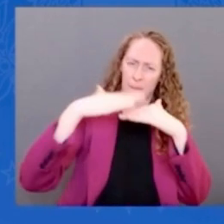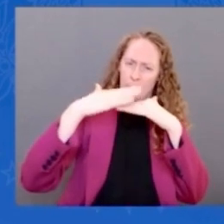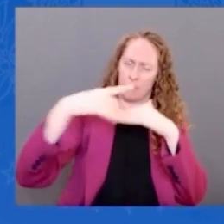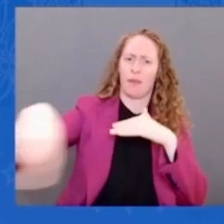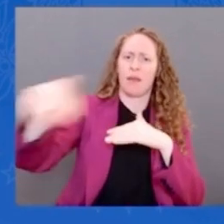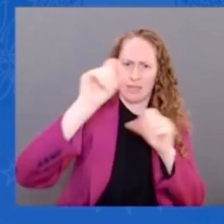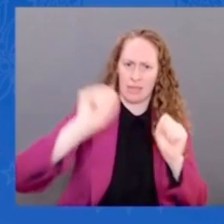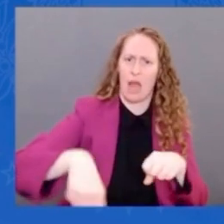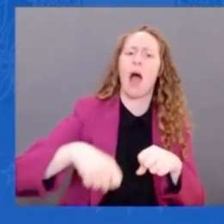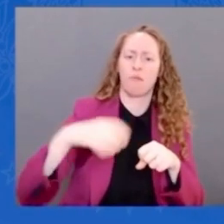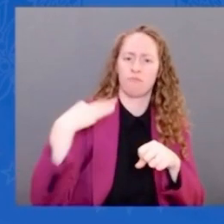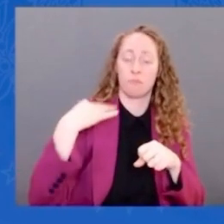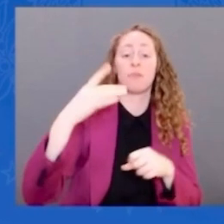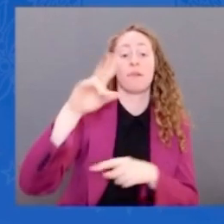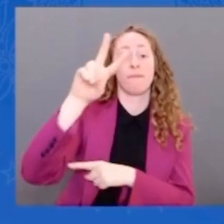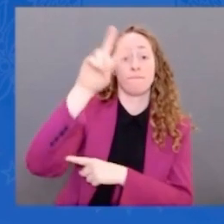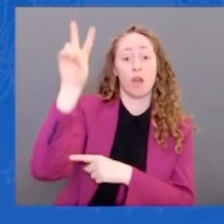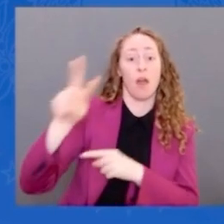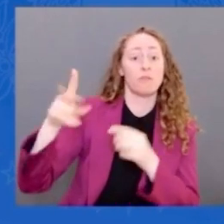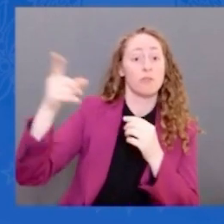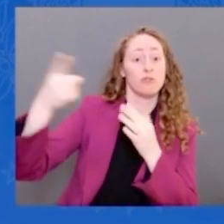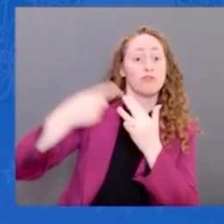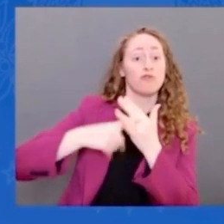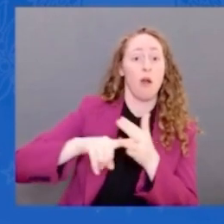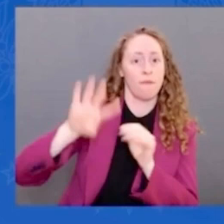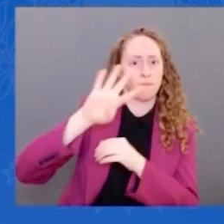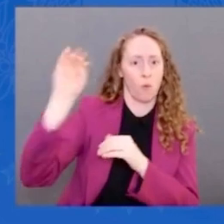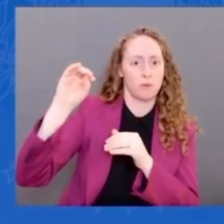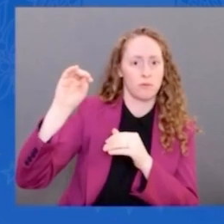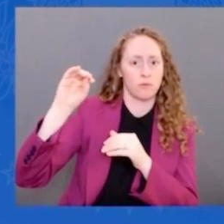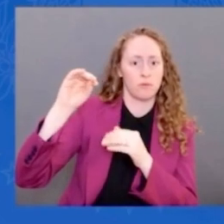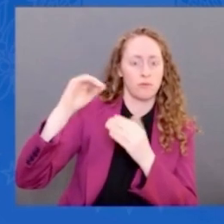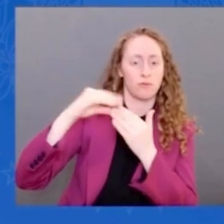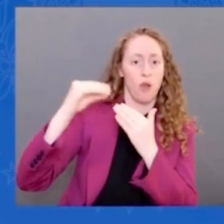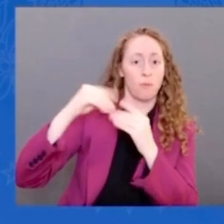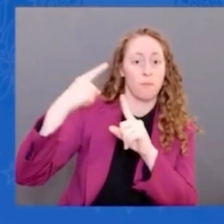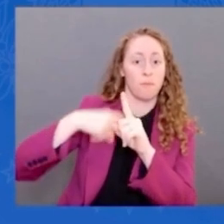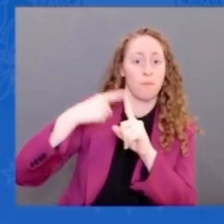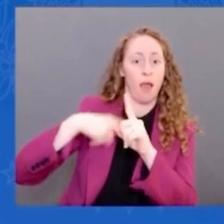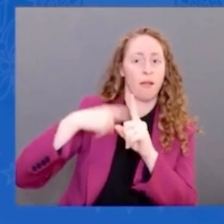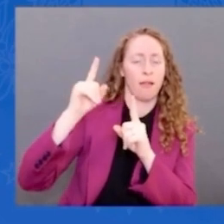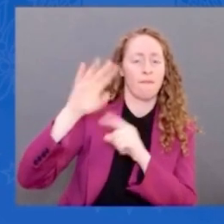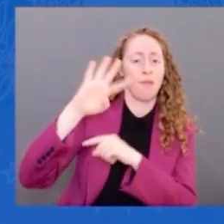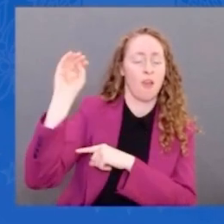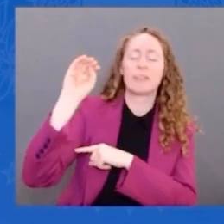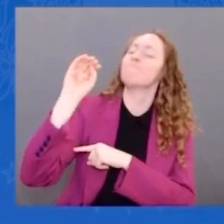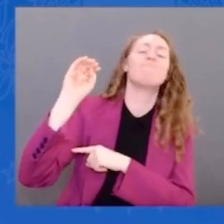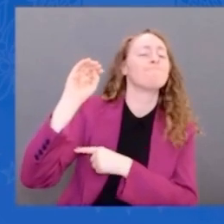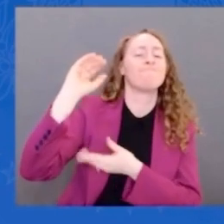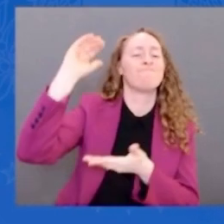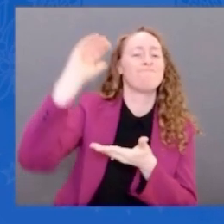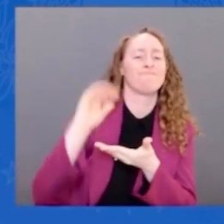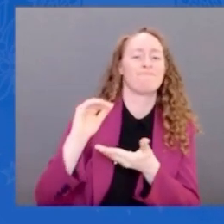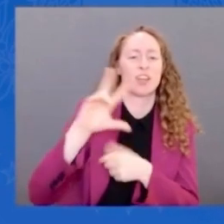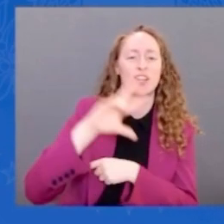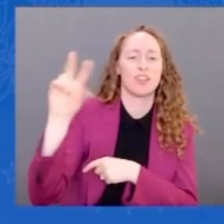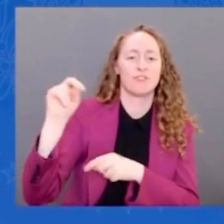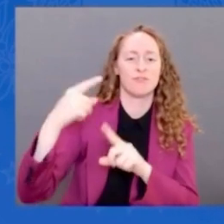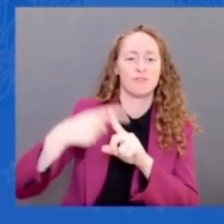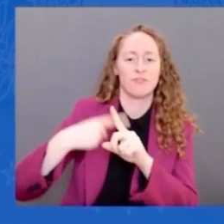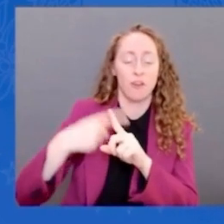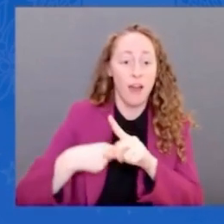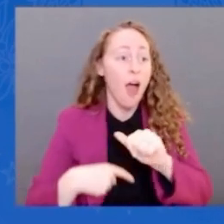month to $30 a month. Spectrum doubled the speed of its $30 a month plan for eligible households. And we made sure